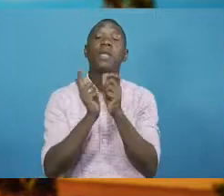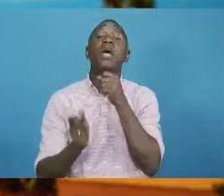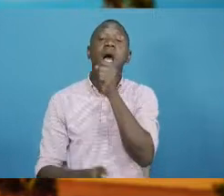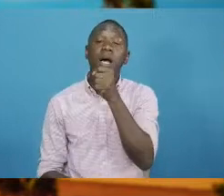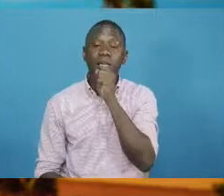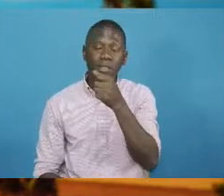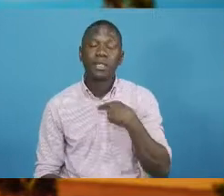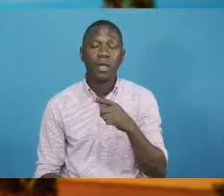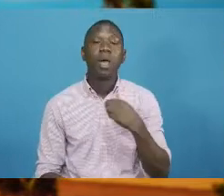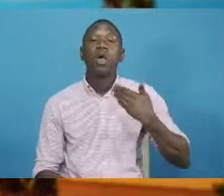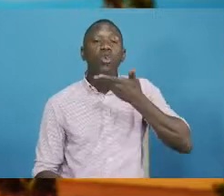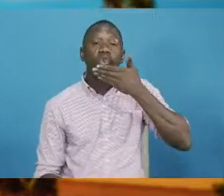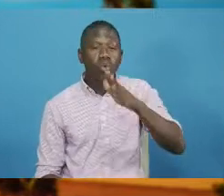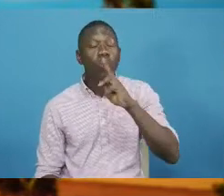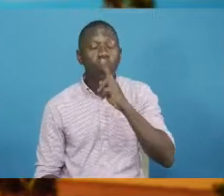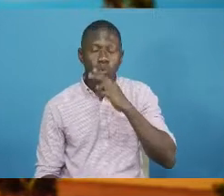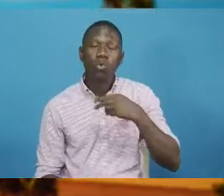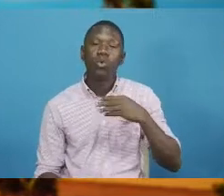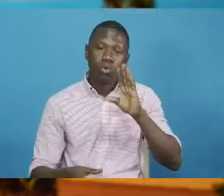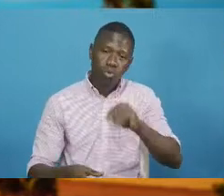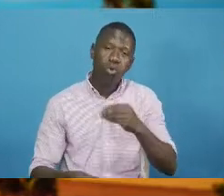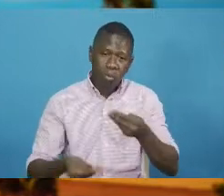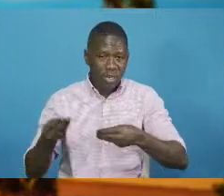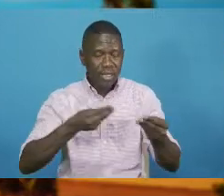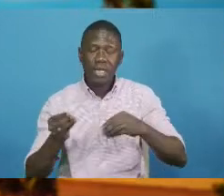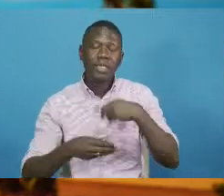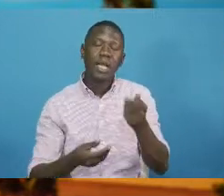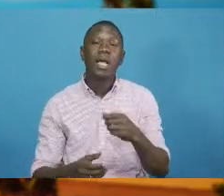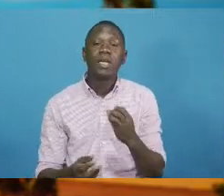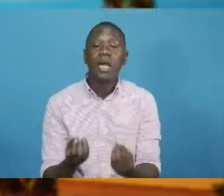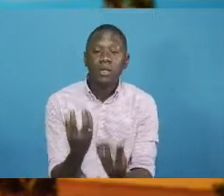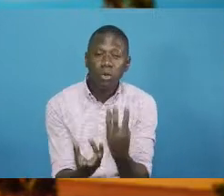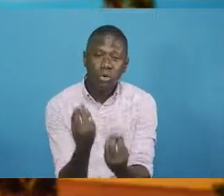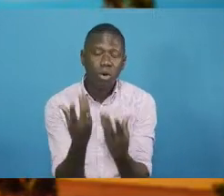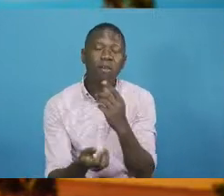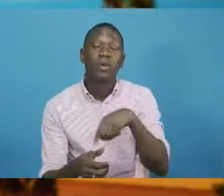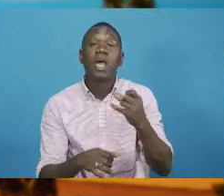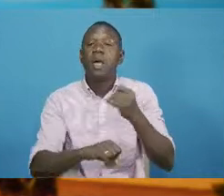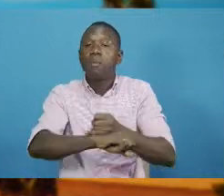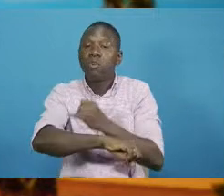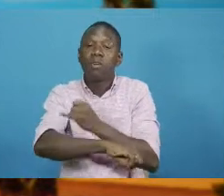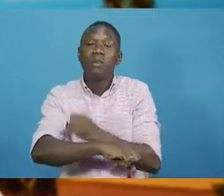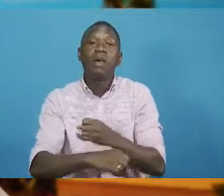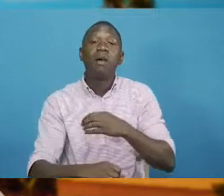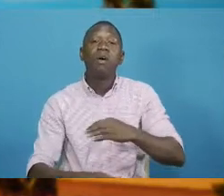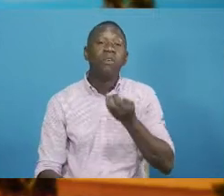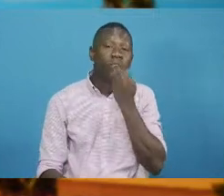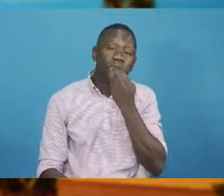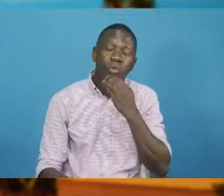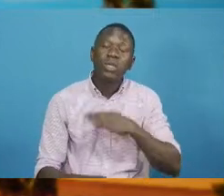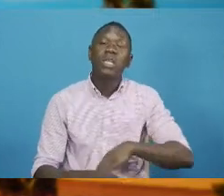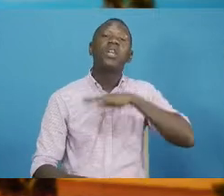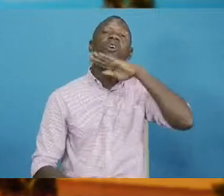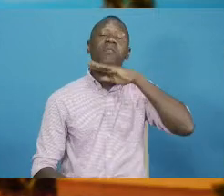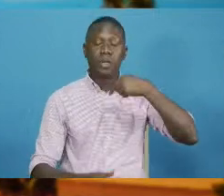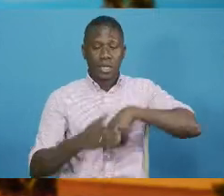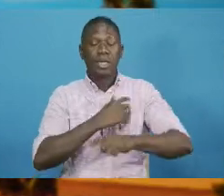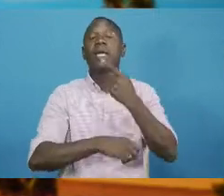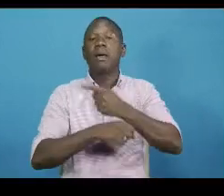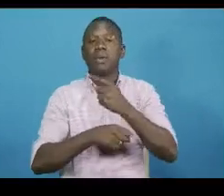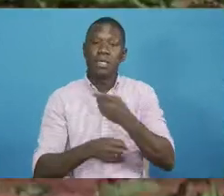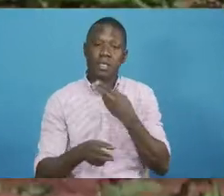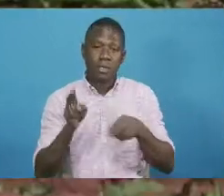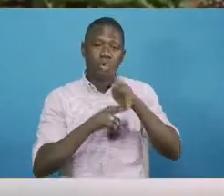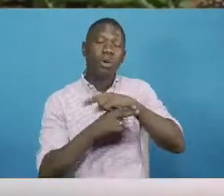and horticulture as they shared their innovations for the improvement of food security and food sufficiency in the Gambia. This report is by Fode